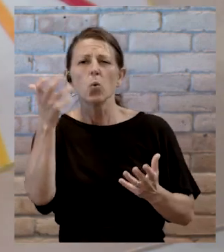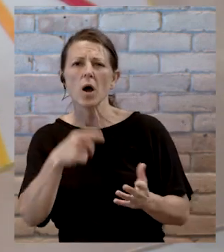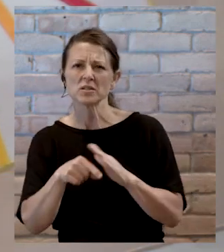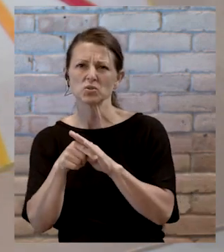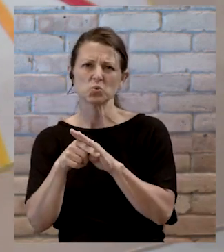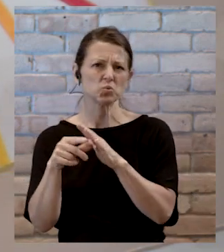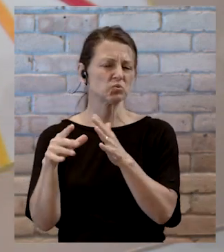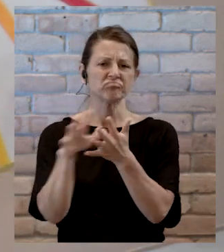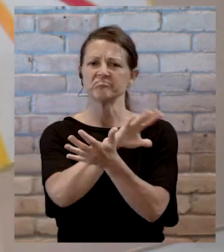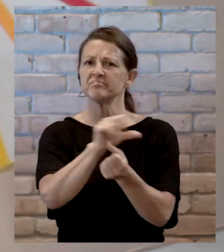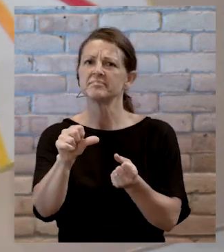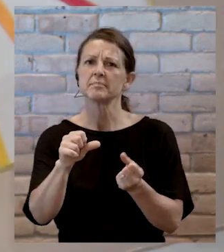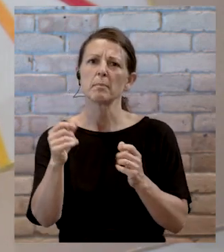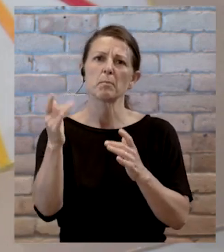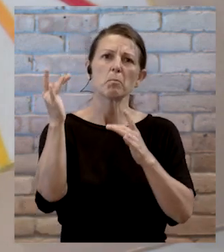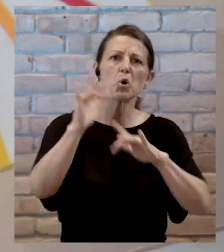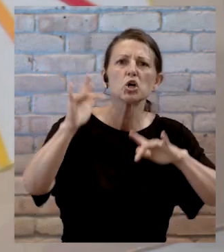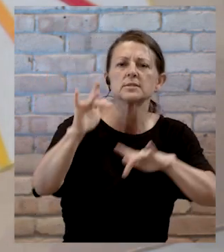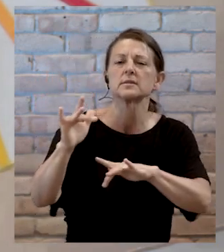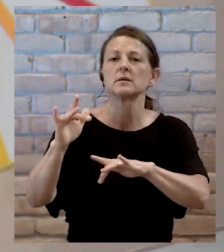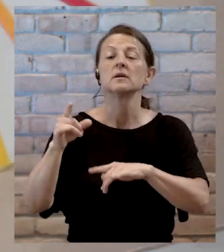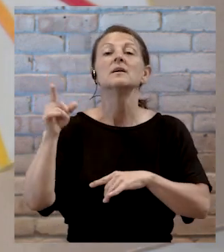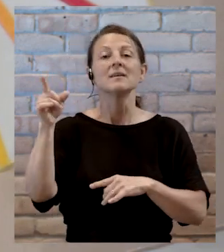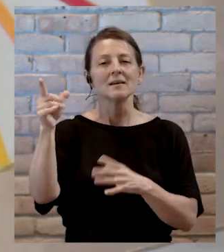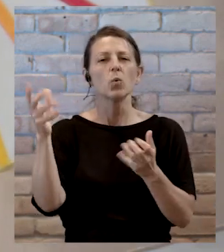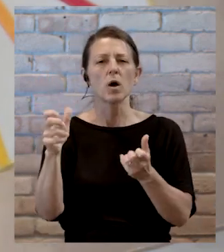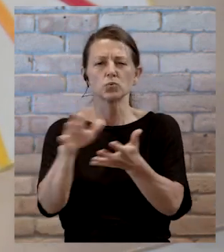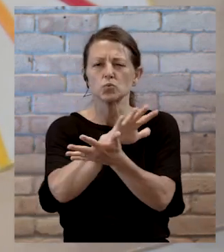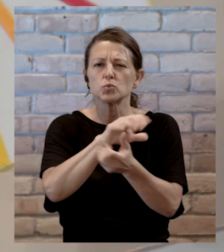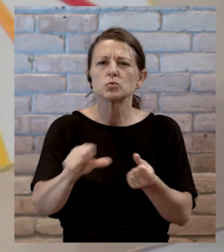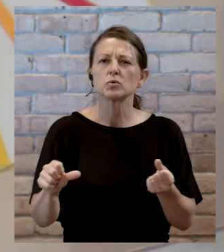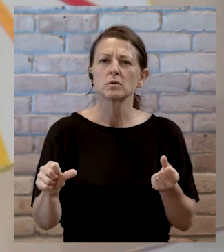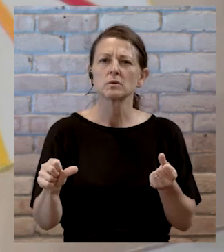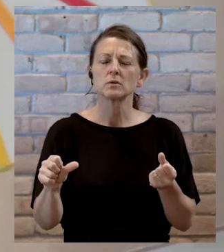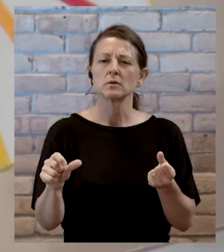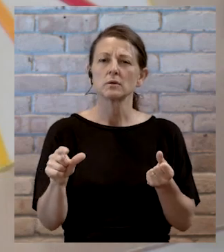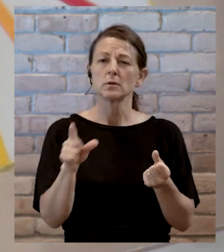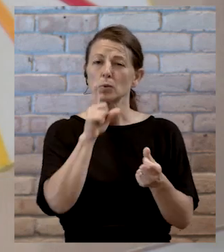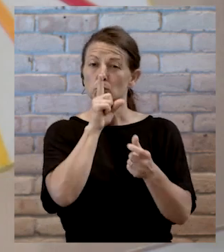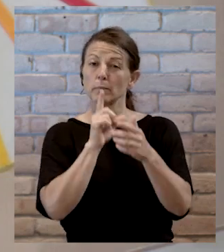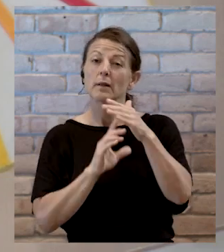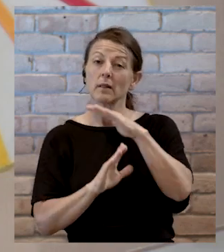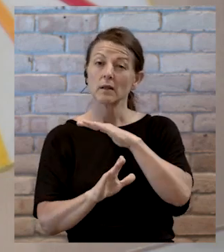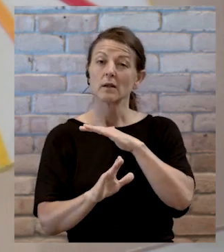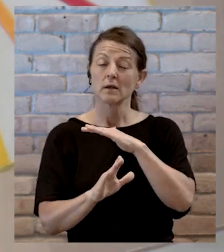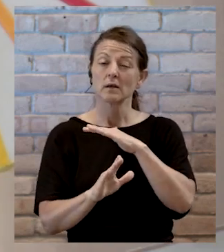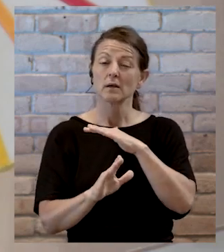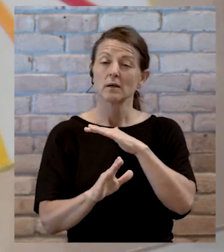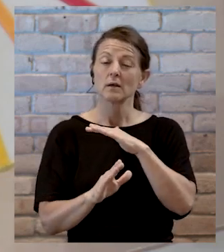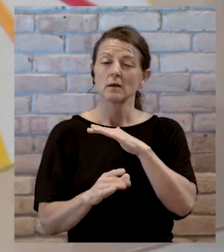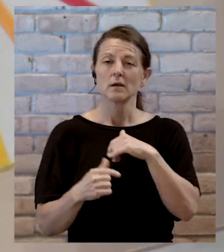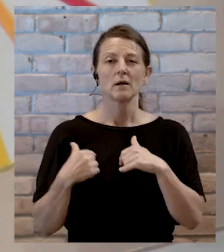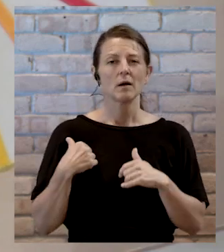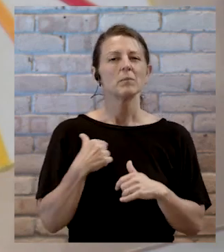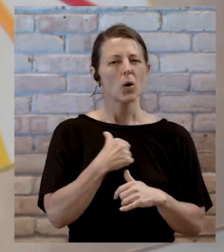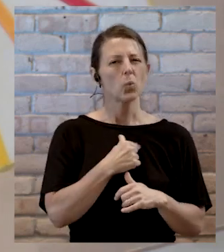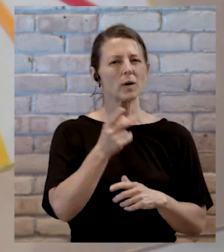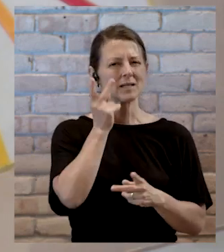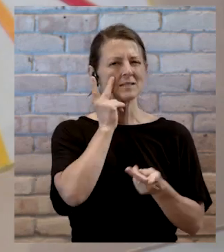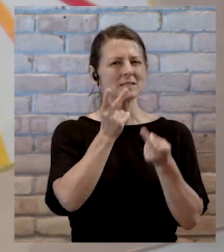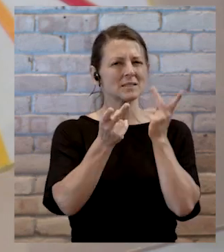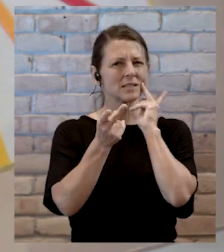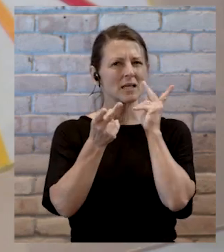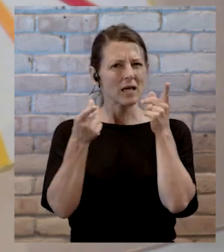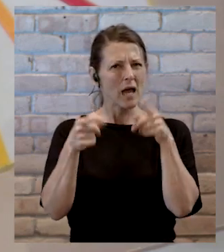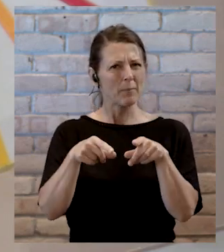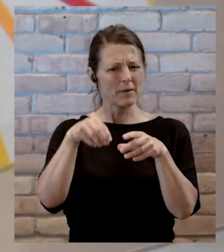mercy. He's about destroying humility. And don't we see that playing out in our